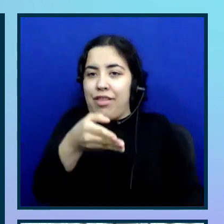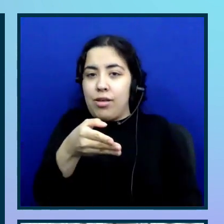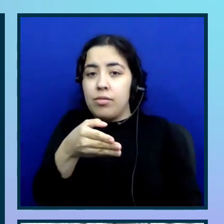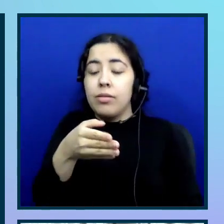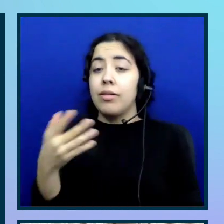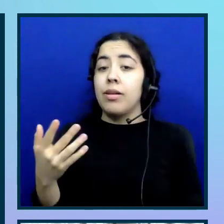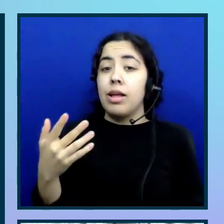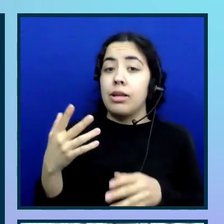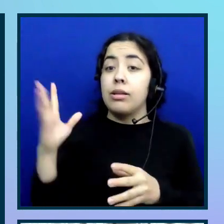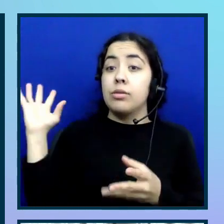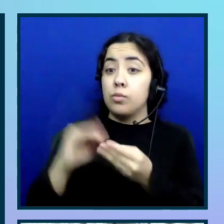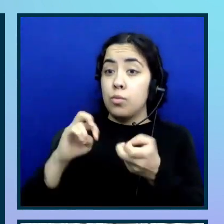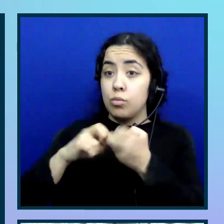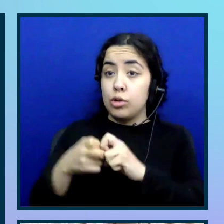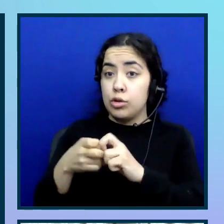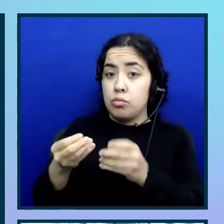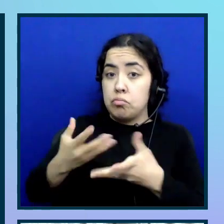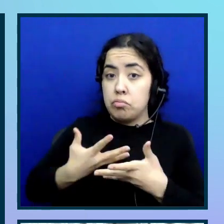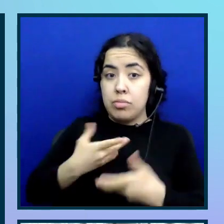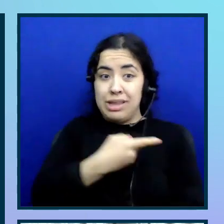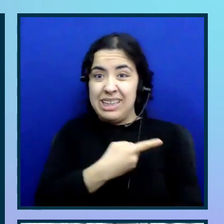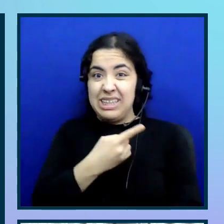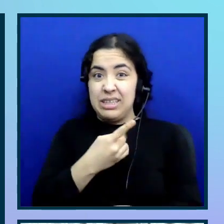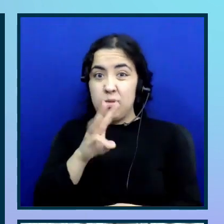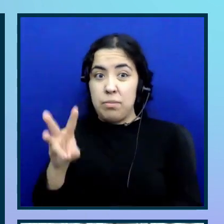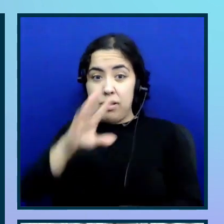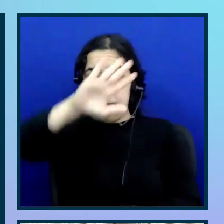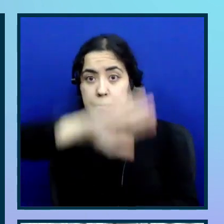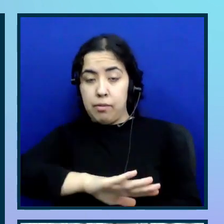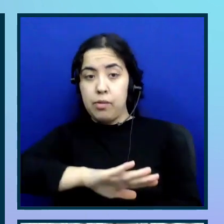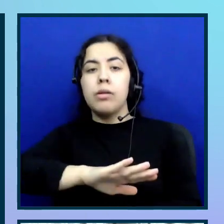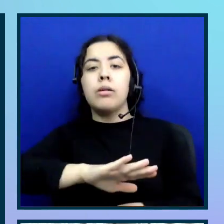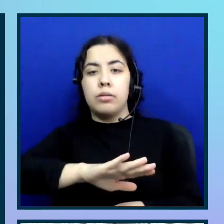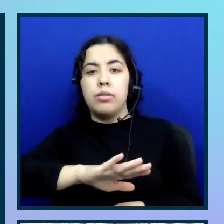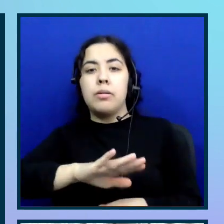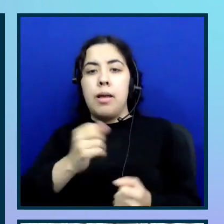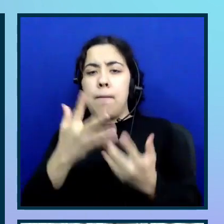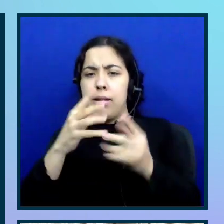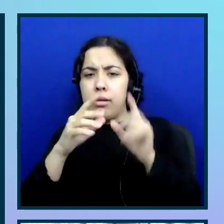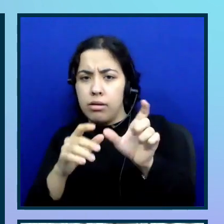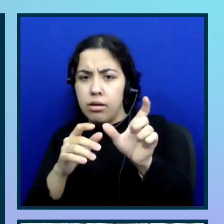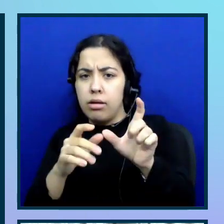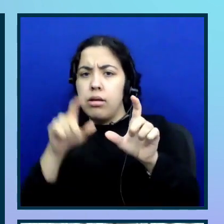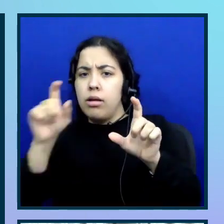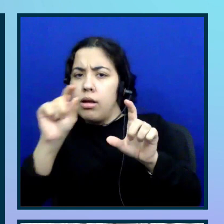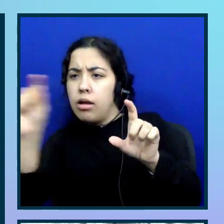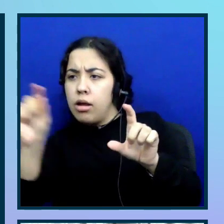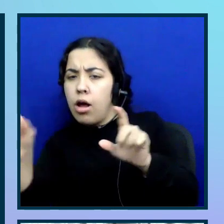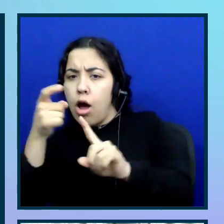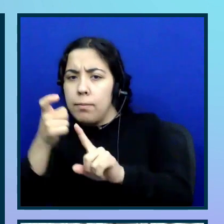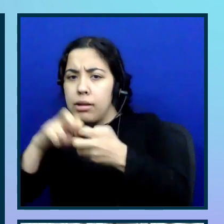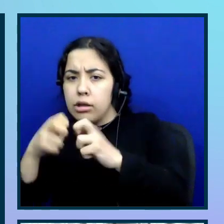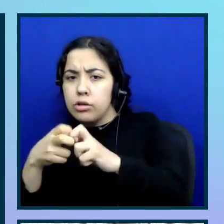issues returned of the page in this specific state, along with a number of automated issues and guided issues, which are issues raised by intelligent